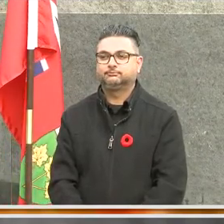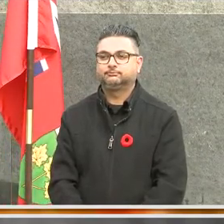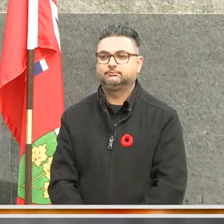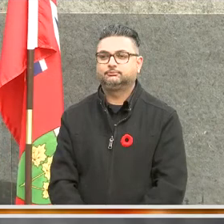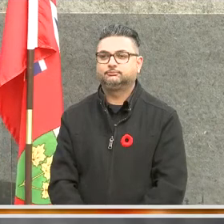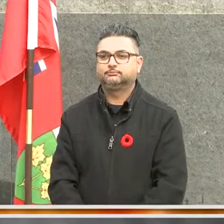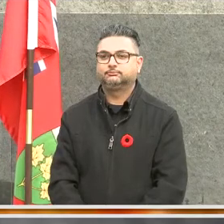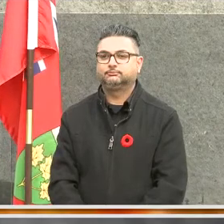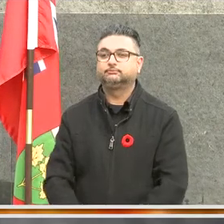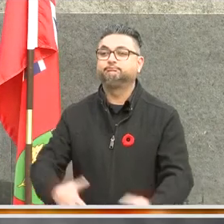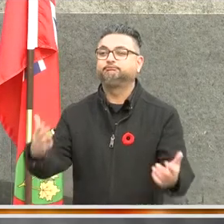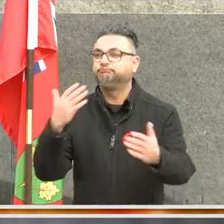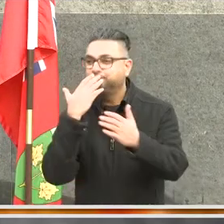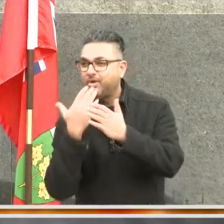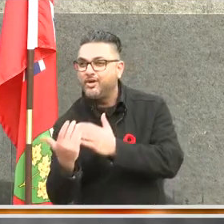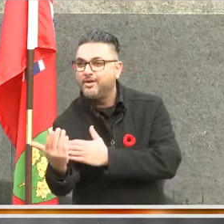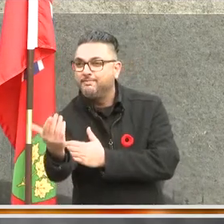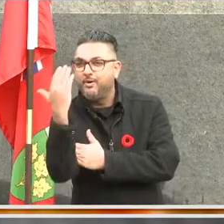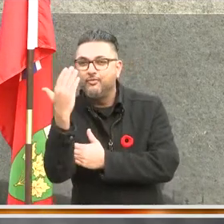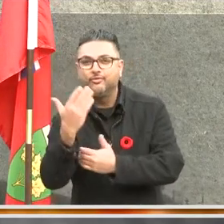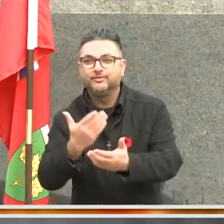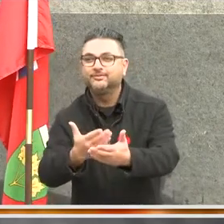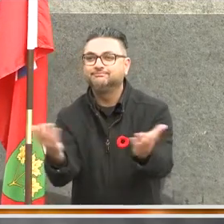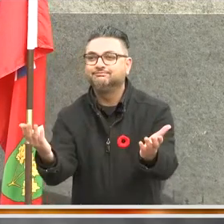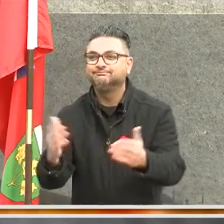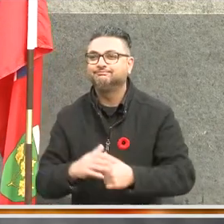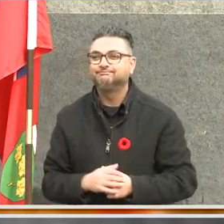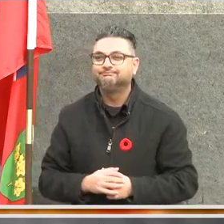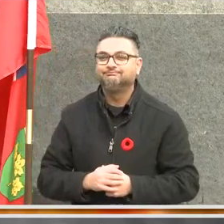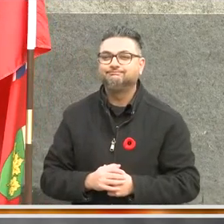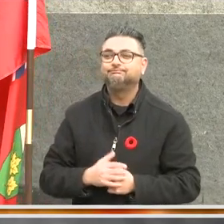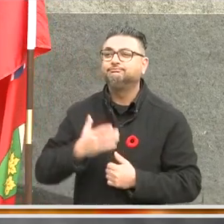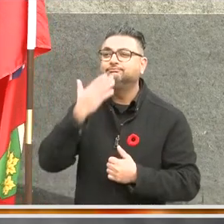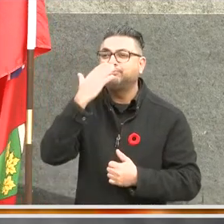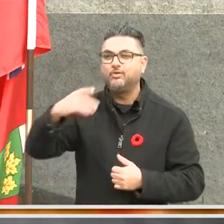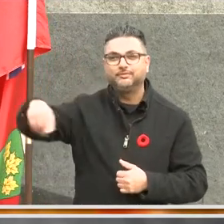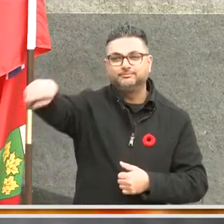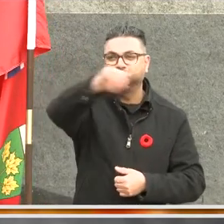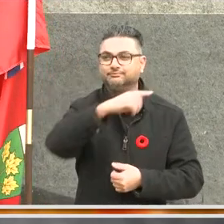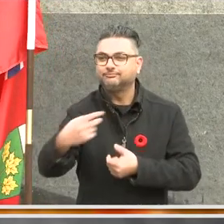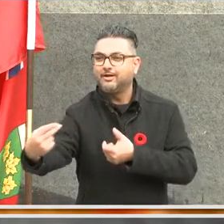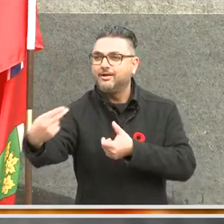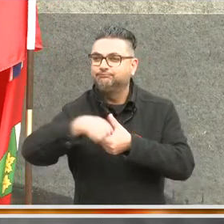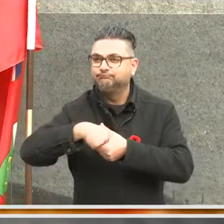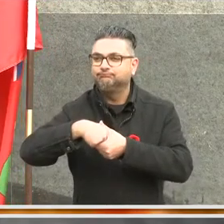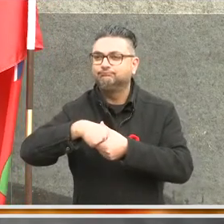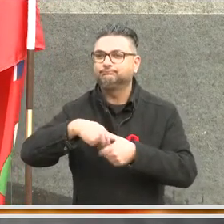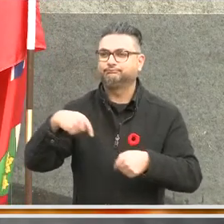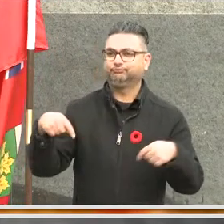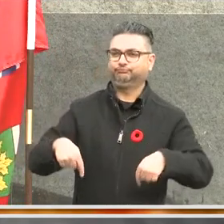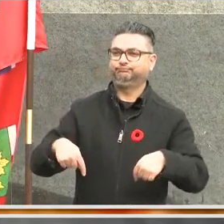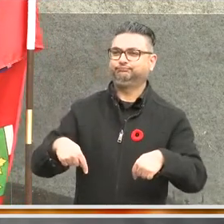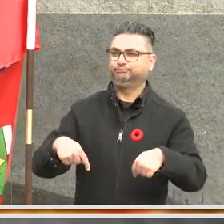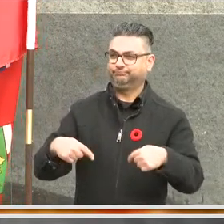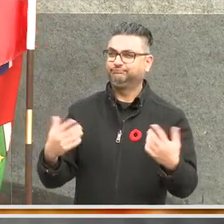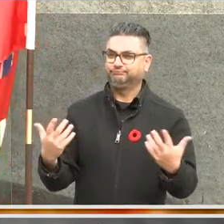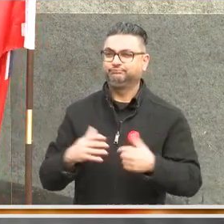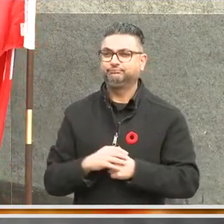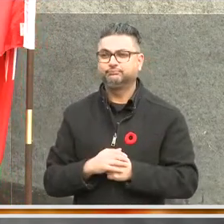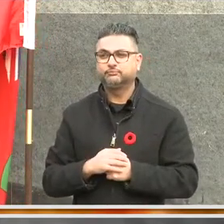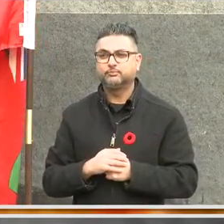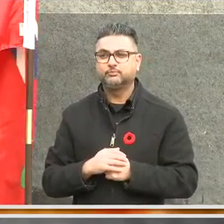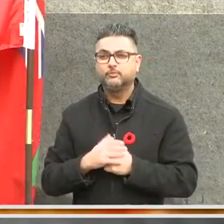Well, good morning. I want to thank everyone for joining us today. And thank you all for joining us here